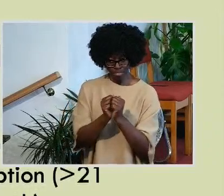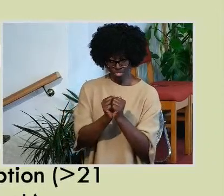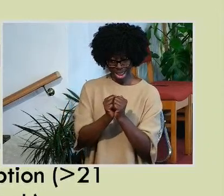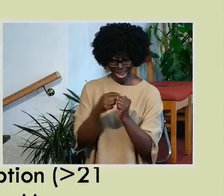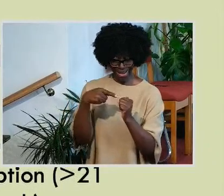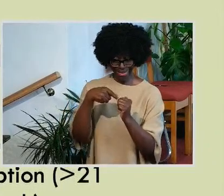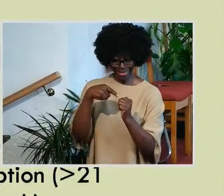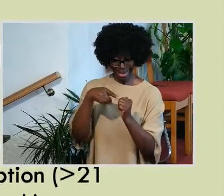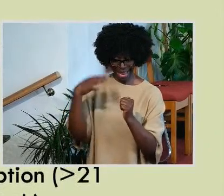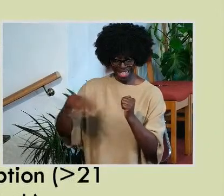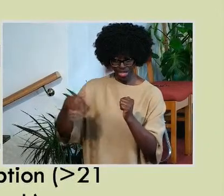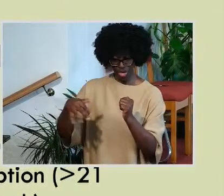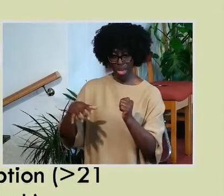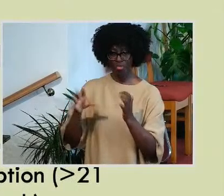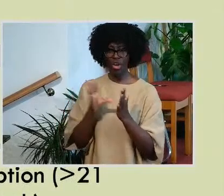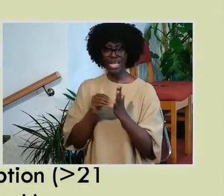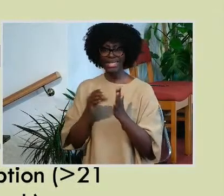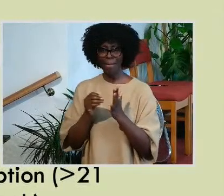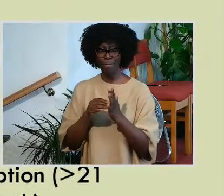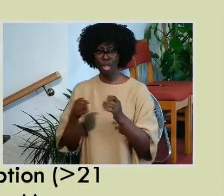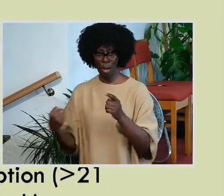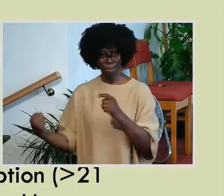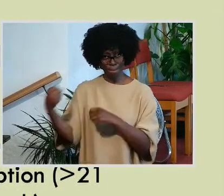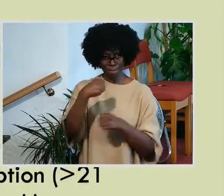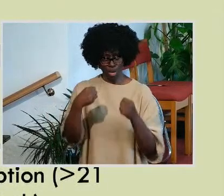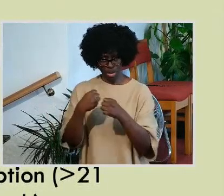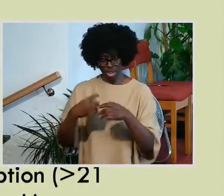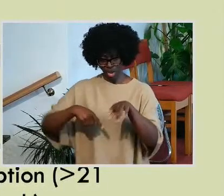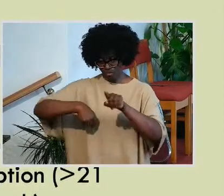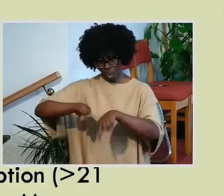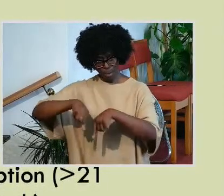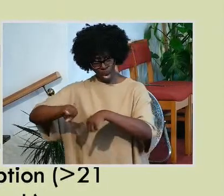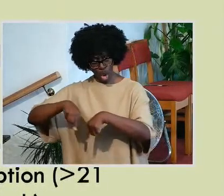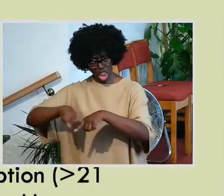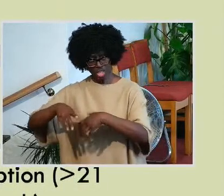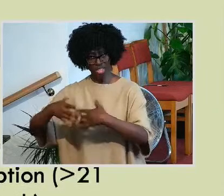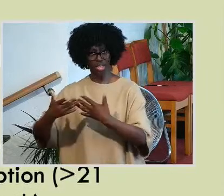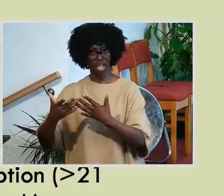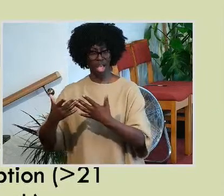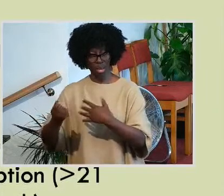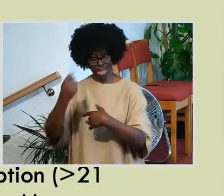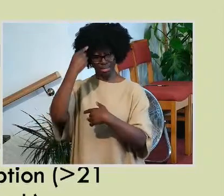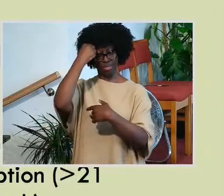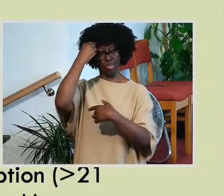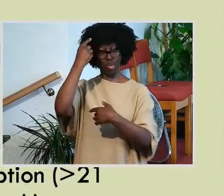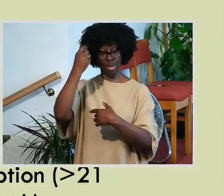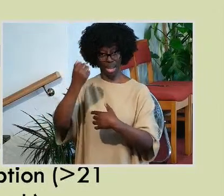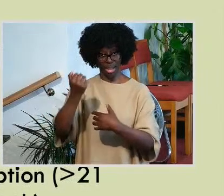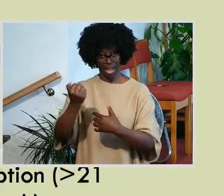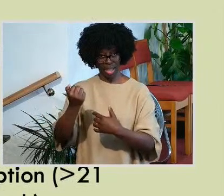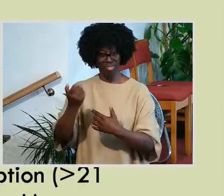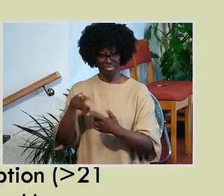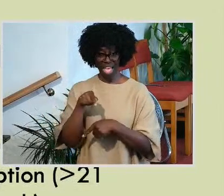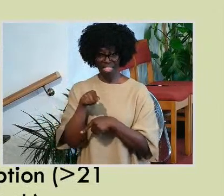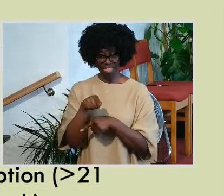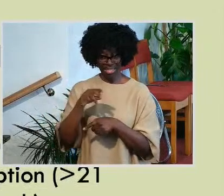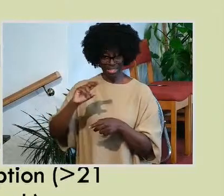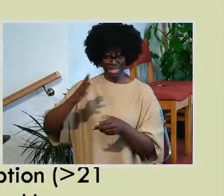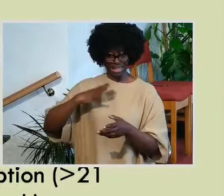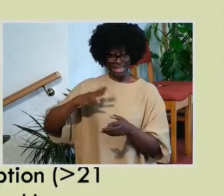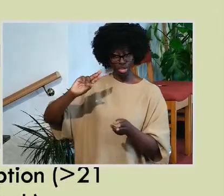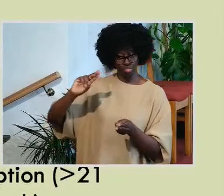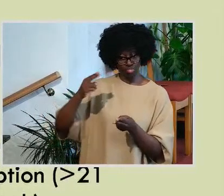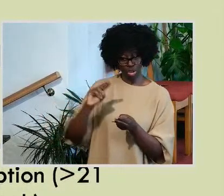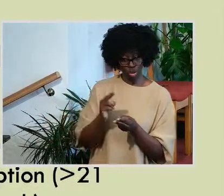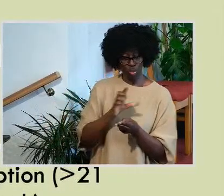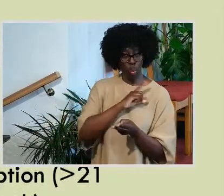about footballers and young children and the changes that are in the sport industry, especially to reduce traumatic brain injury, because that can